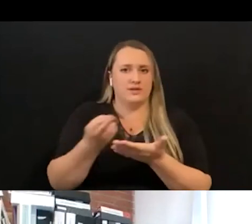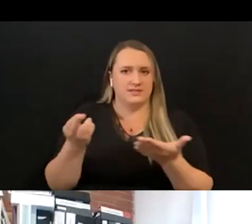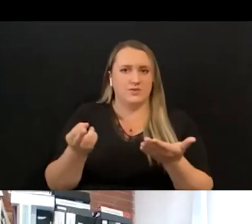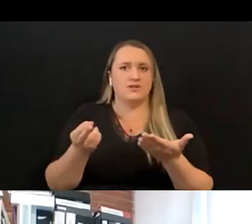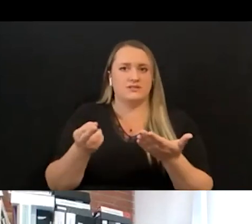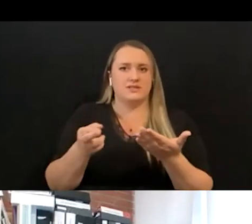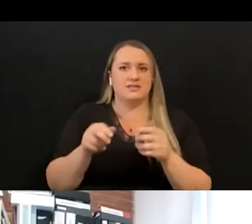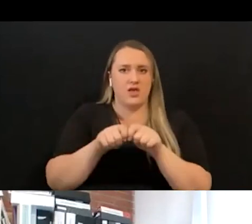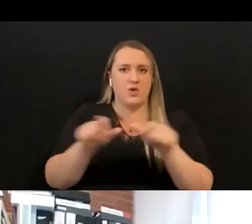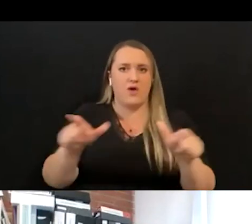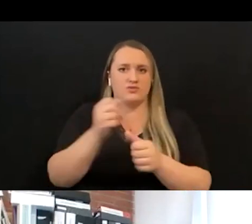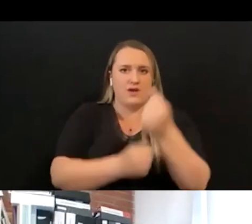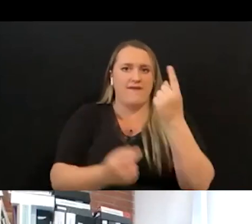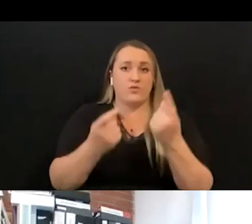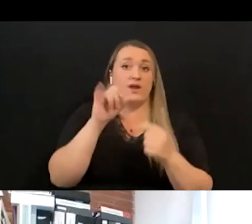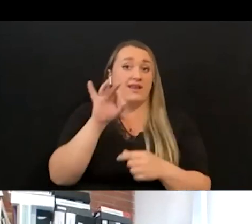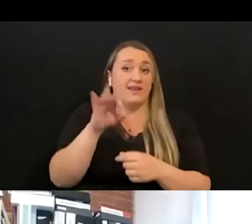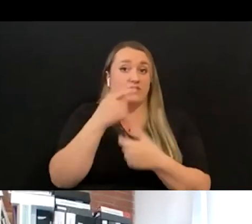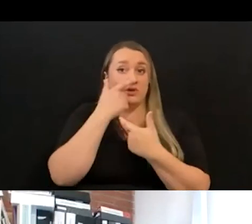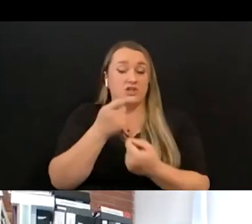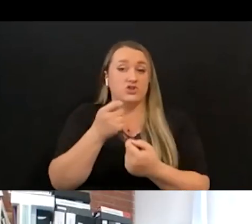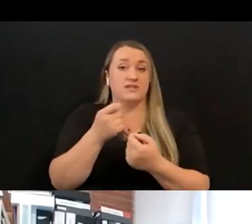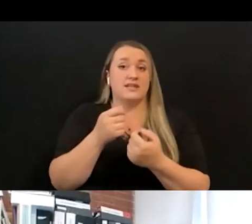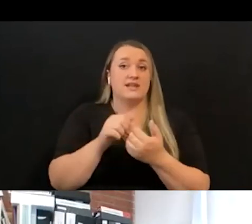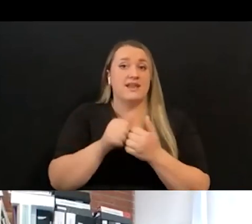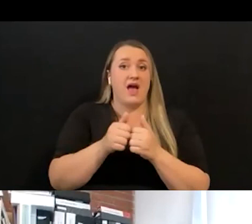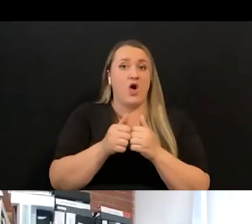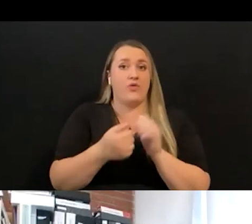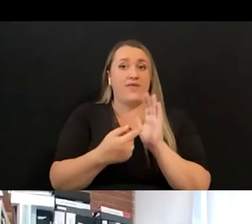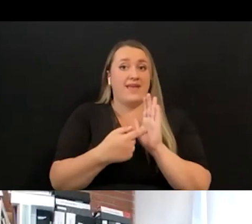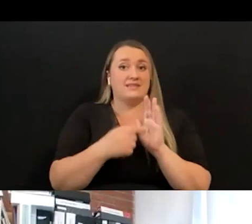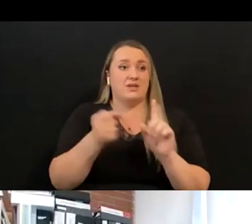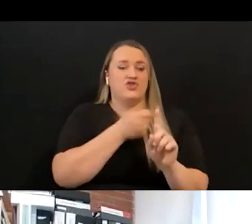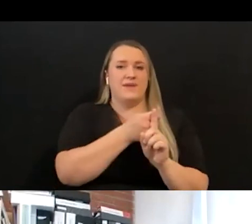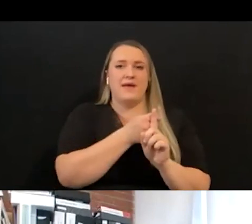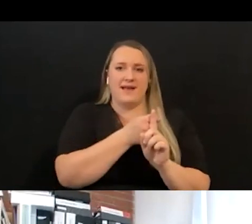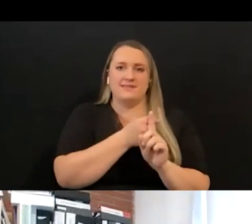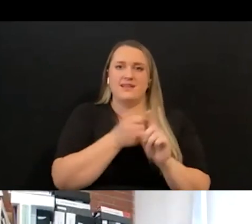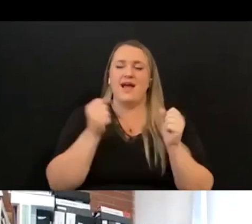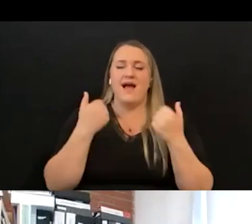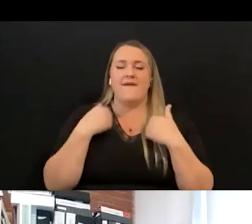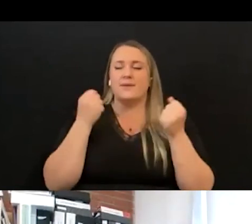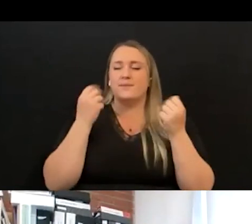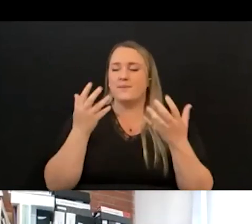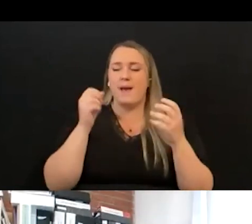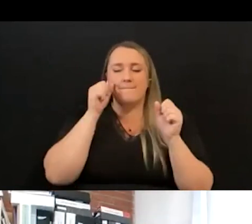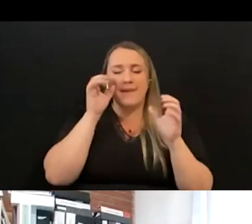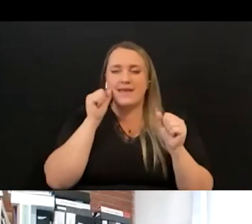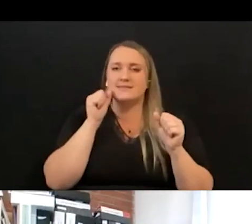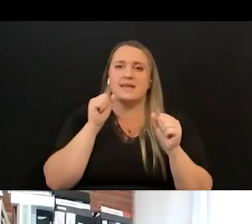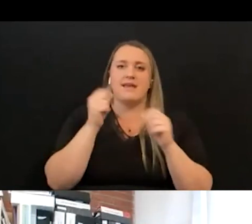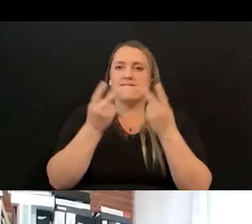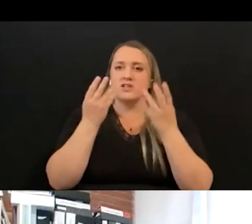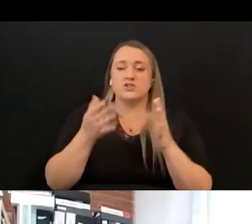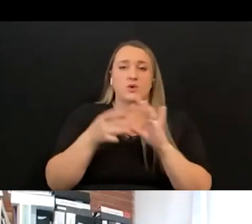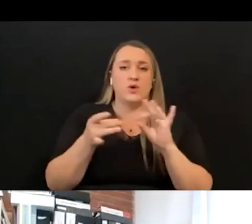out to everyone. If you're interested in the impact of the exhibition, there's some really wonderful visitor comments about the impact of the show that might be